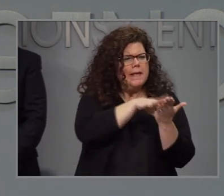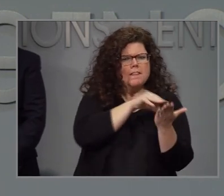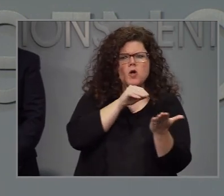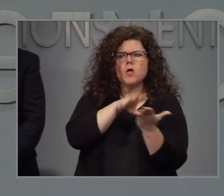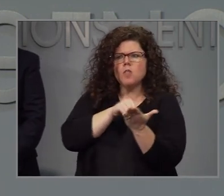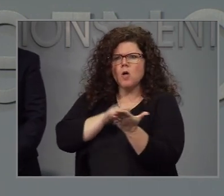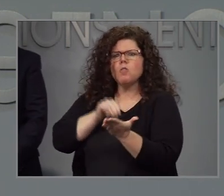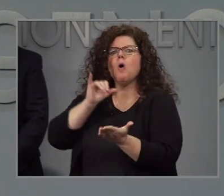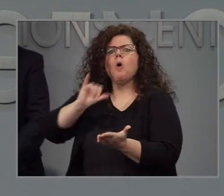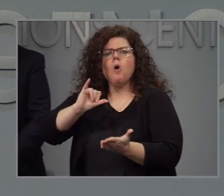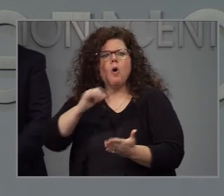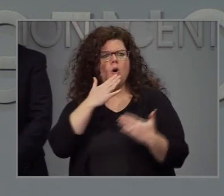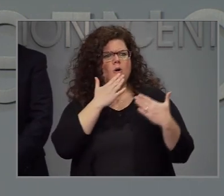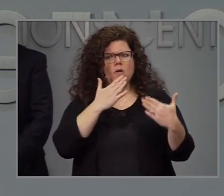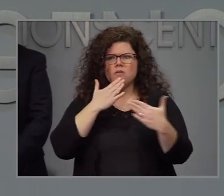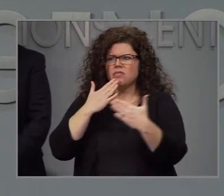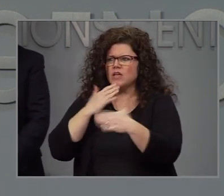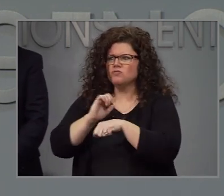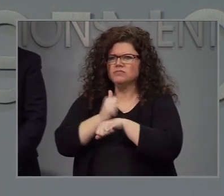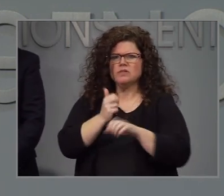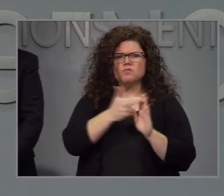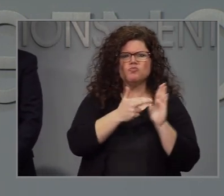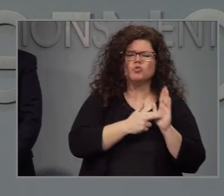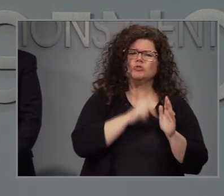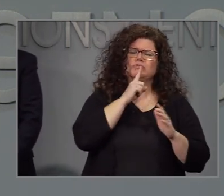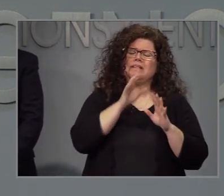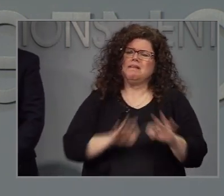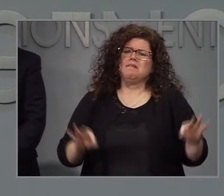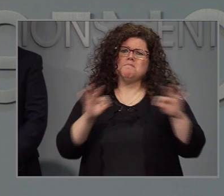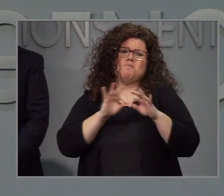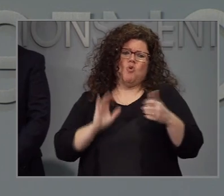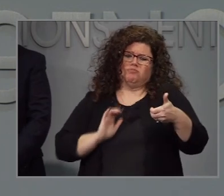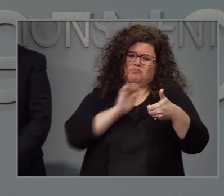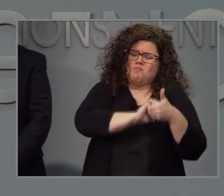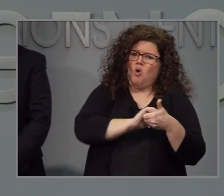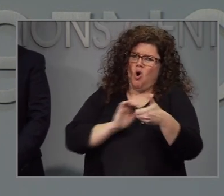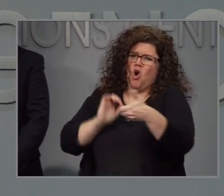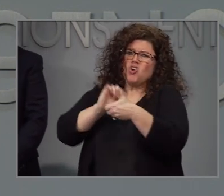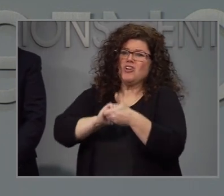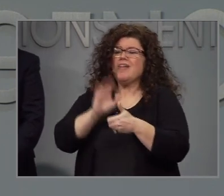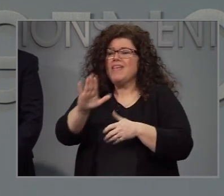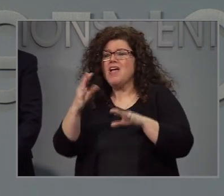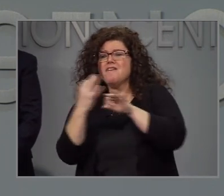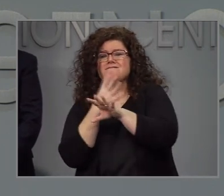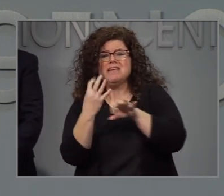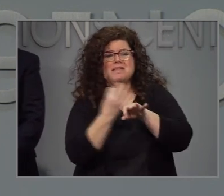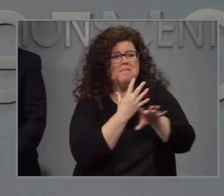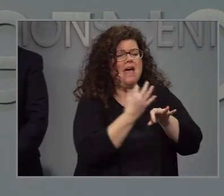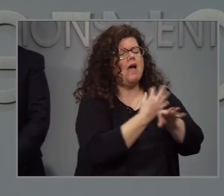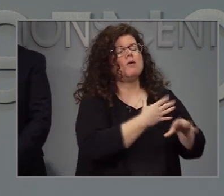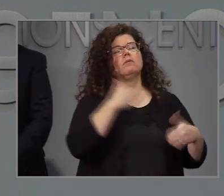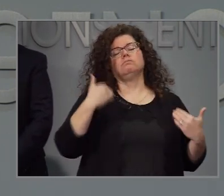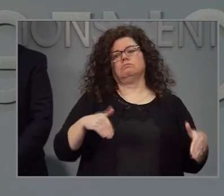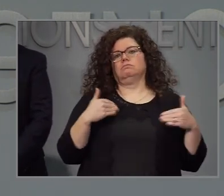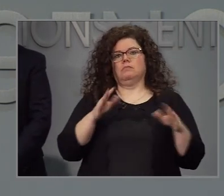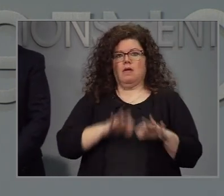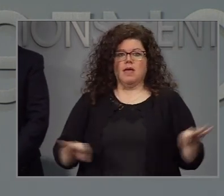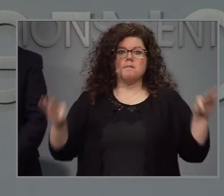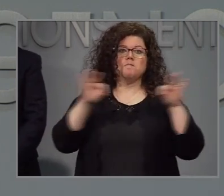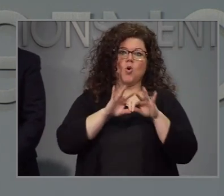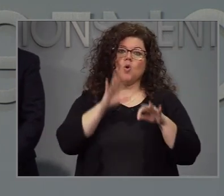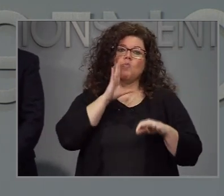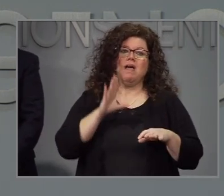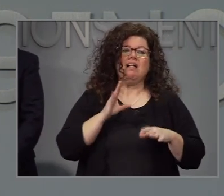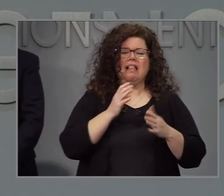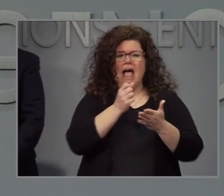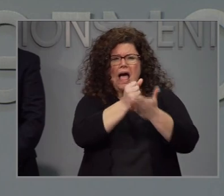We appreciate these critical partners, appreciate all of their input. They're going to help us navigate through this